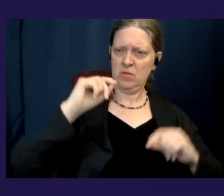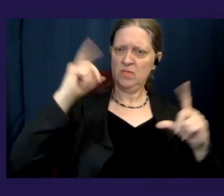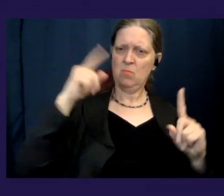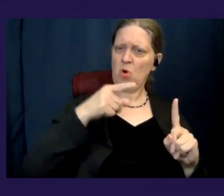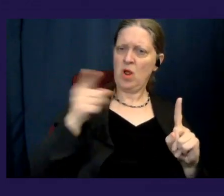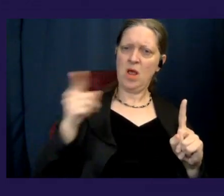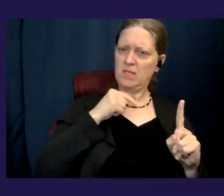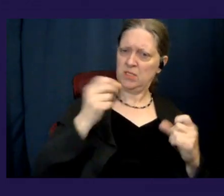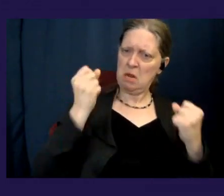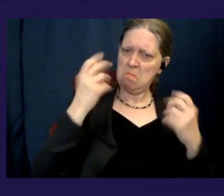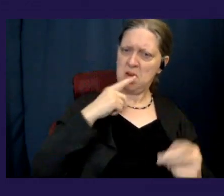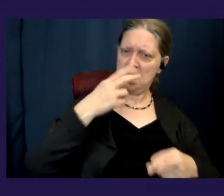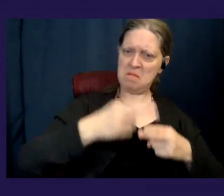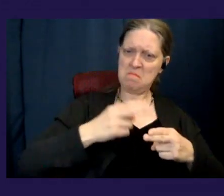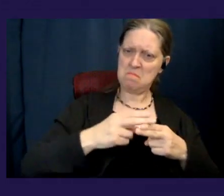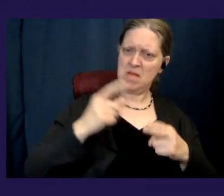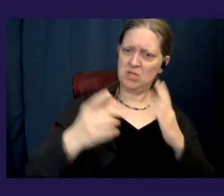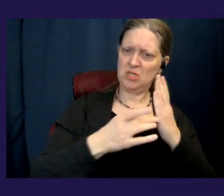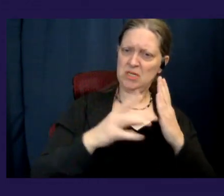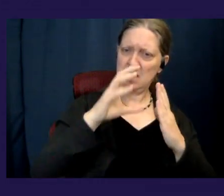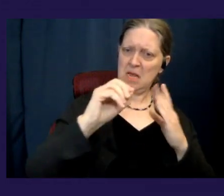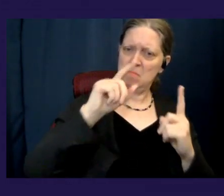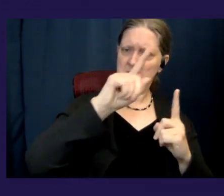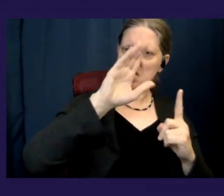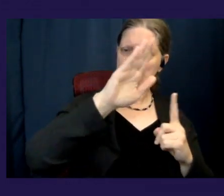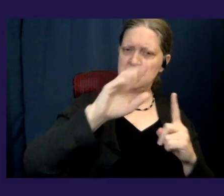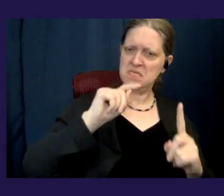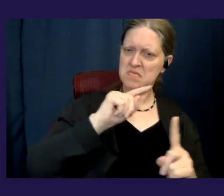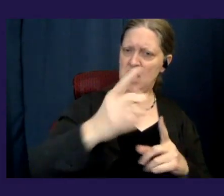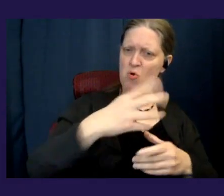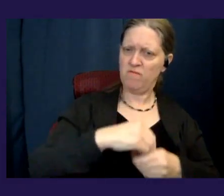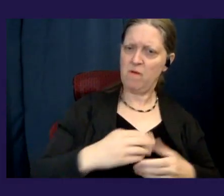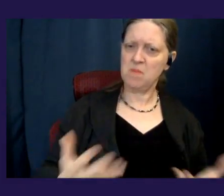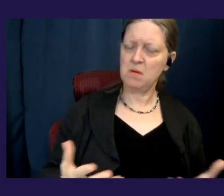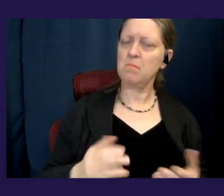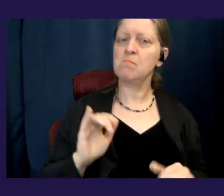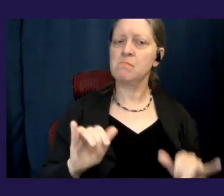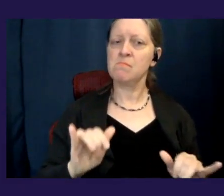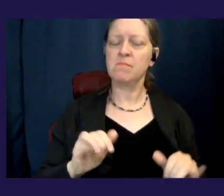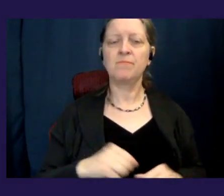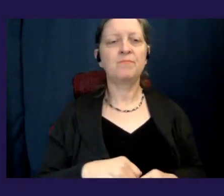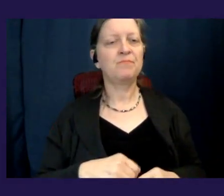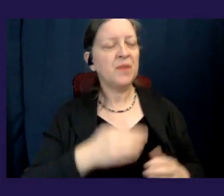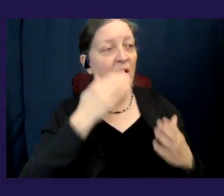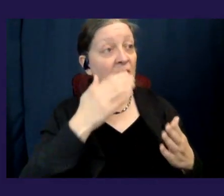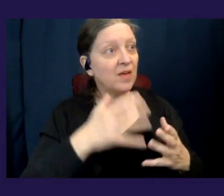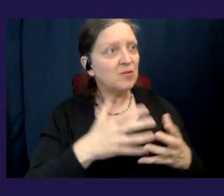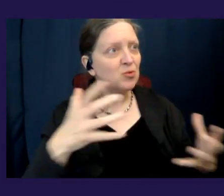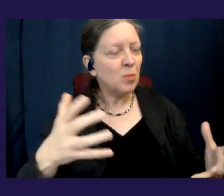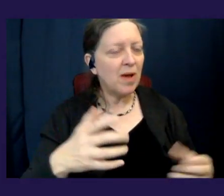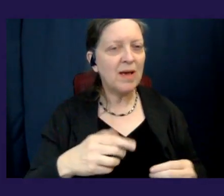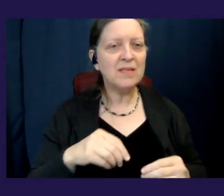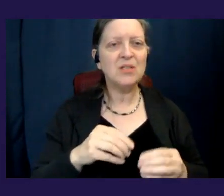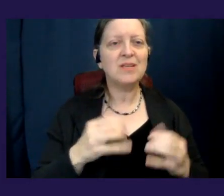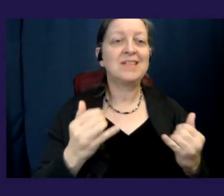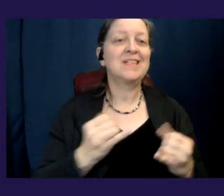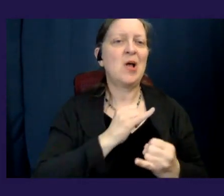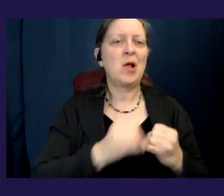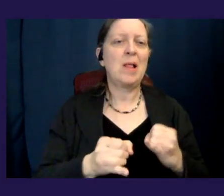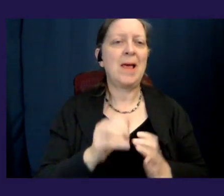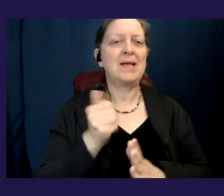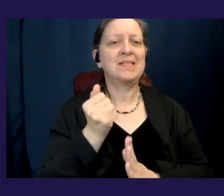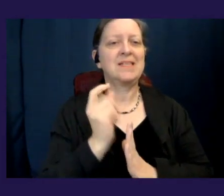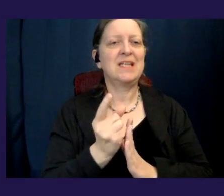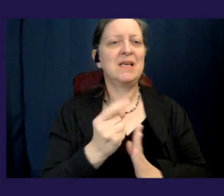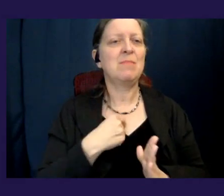Thank you. Thank you so much. In these last 10 minutes, I would like to ask each panelist to give us 3 takeaways